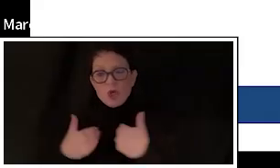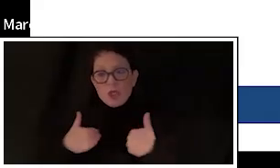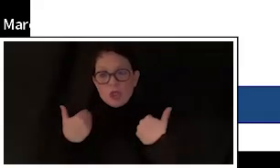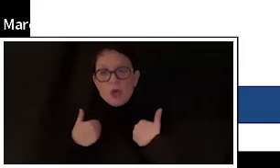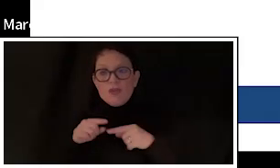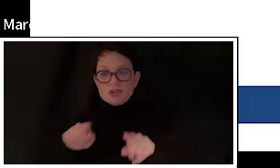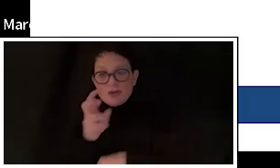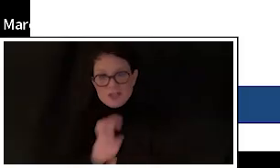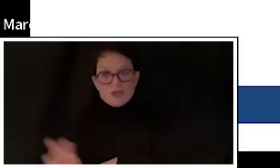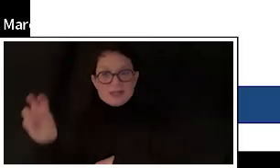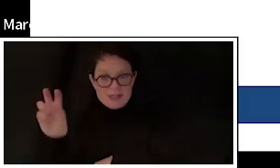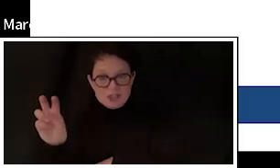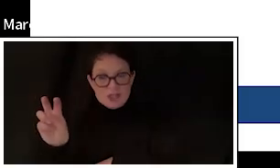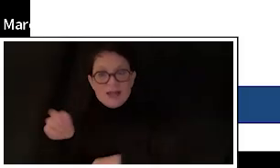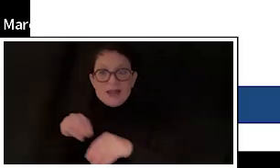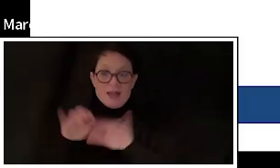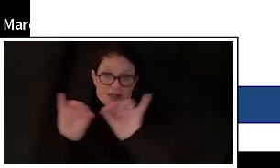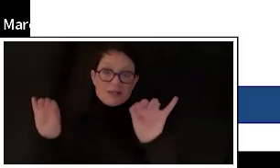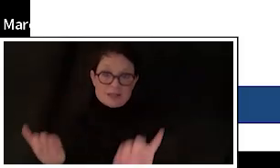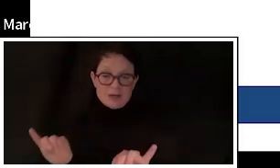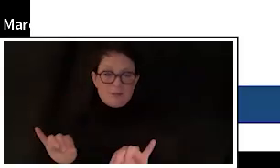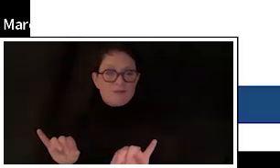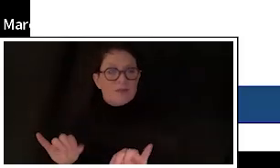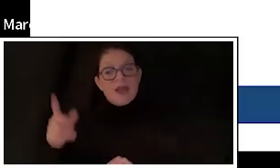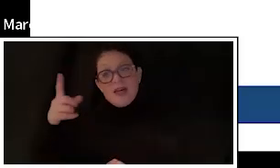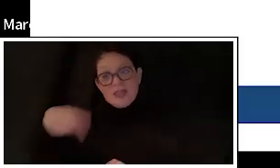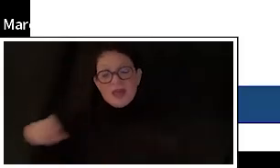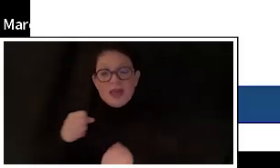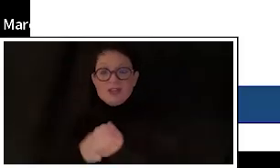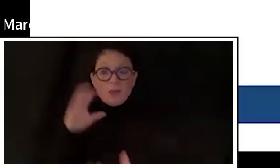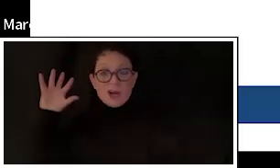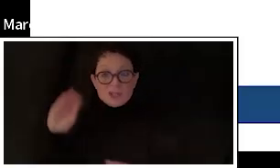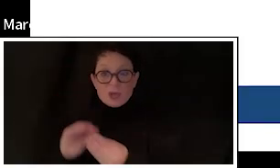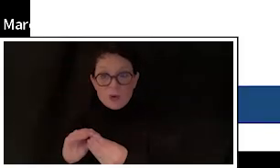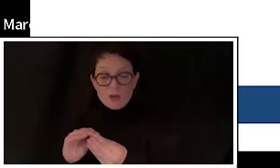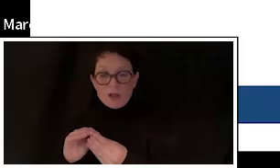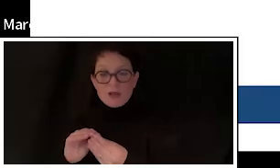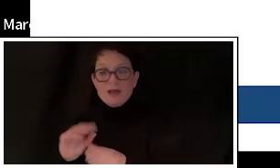in transition in our system. And they support a total of